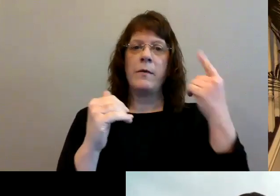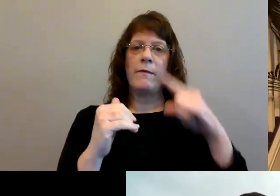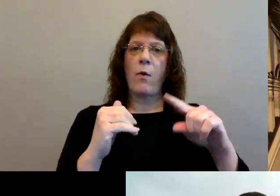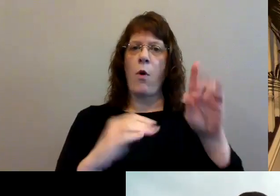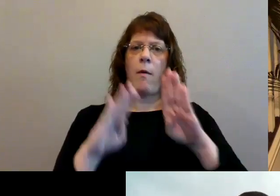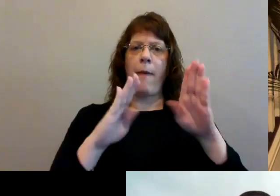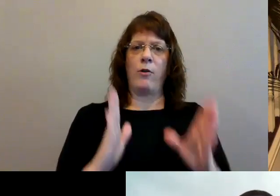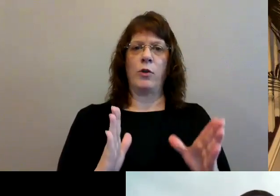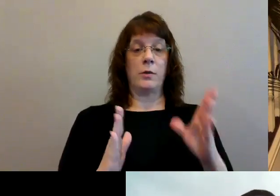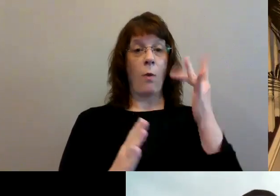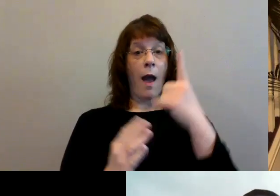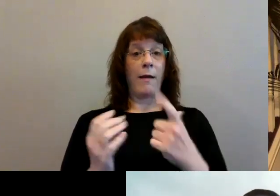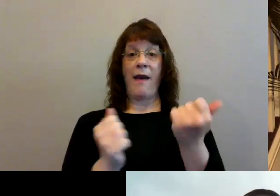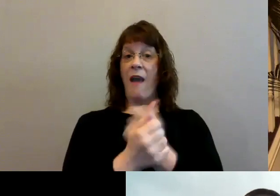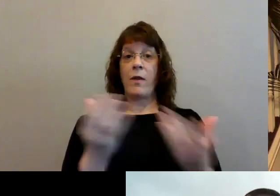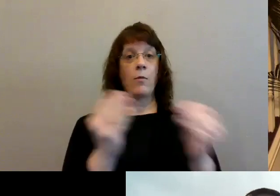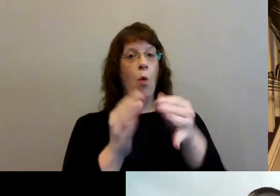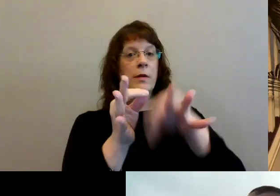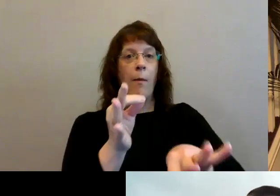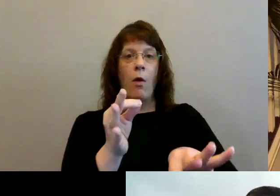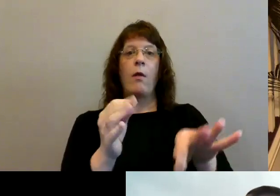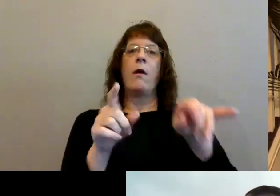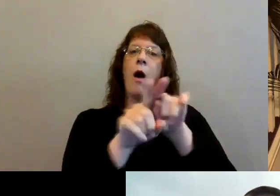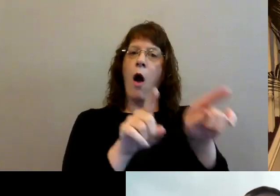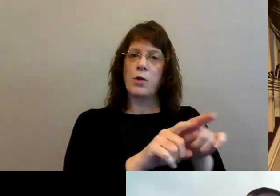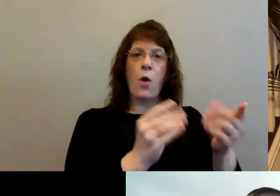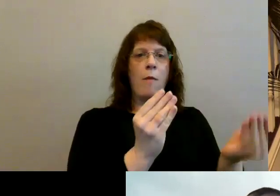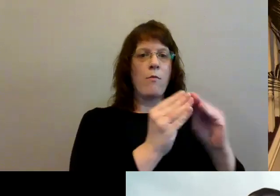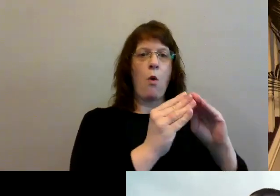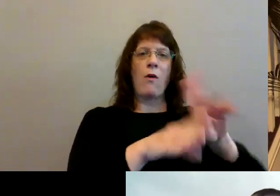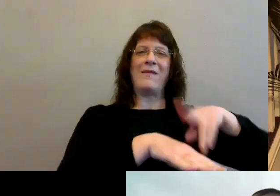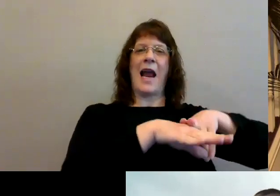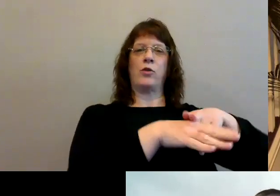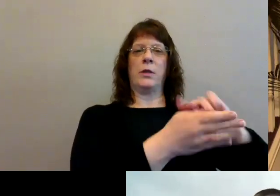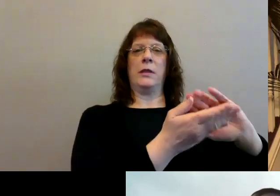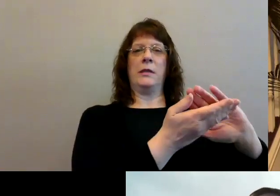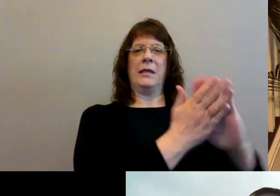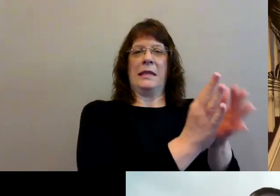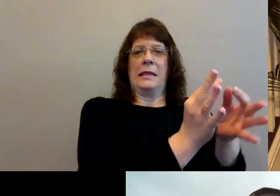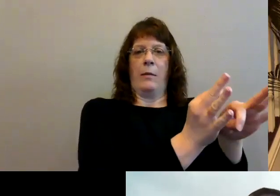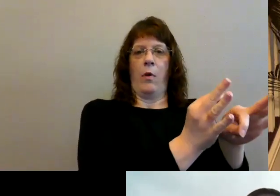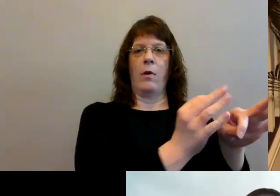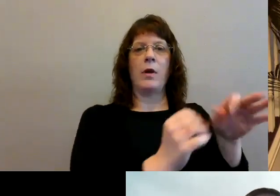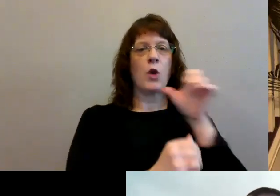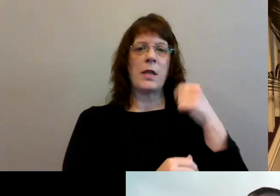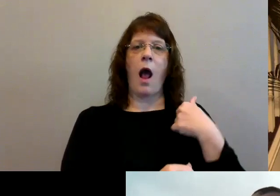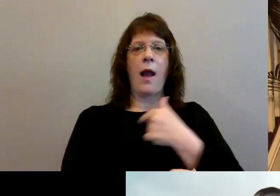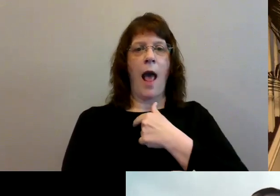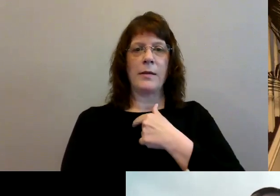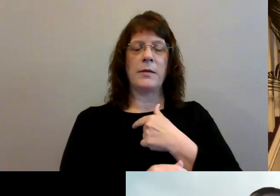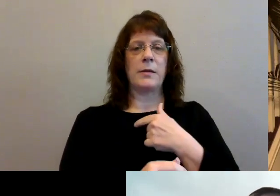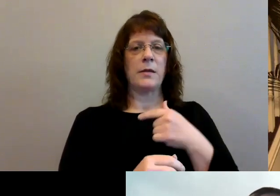is simpler and it's also naturally simplified. And so it's not us artificially